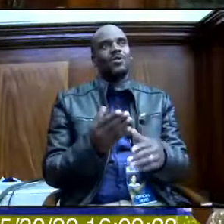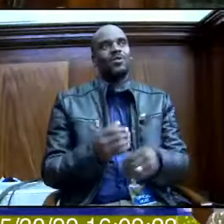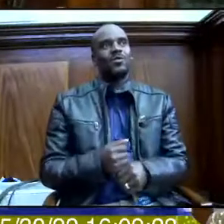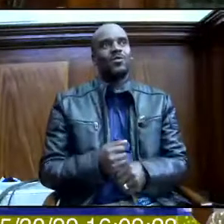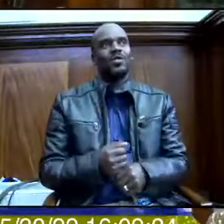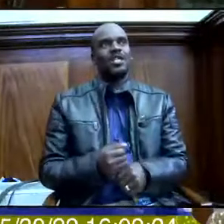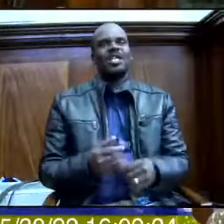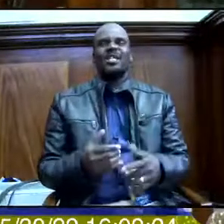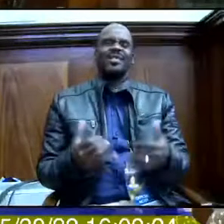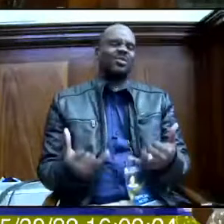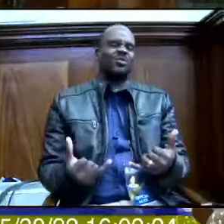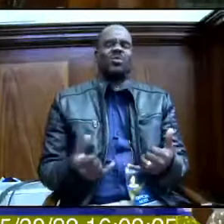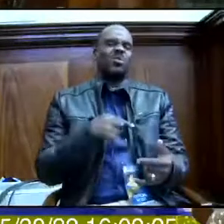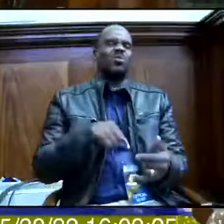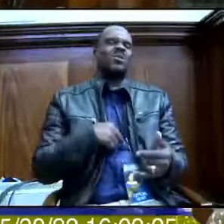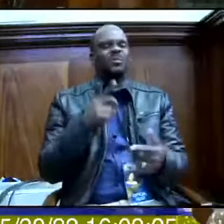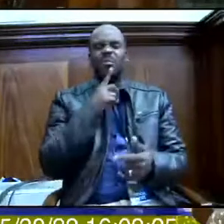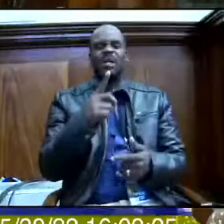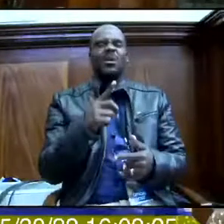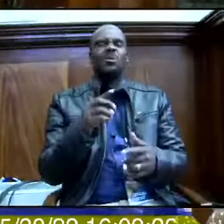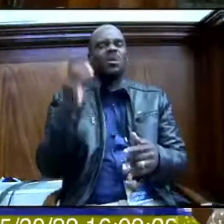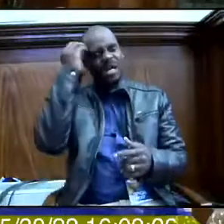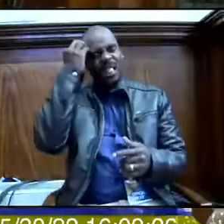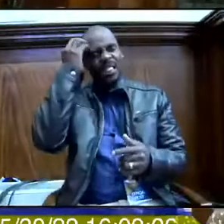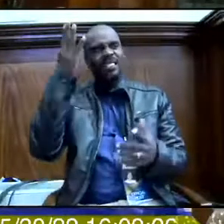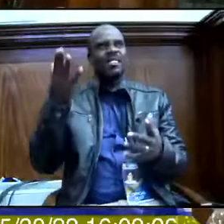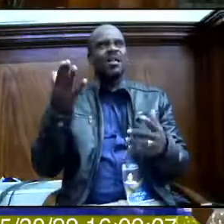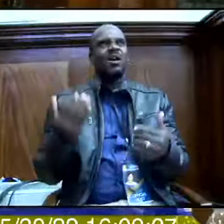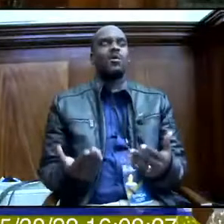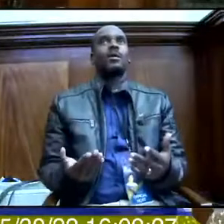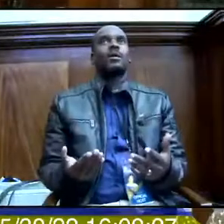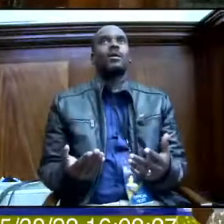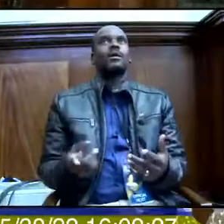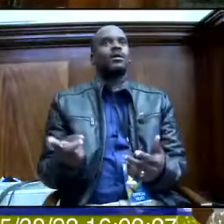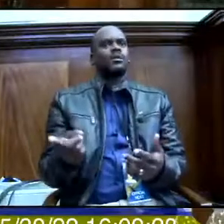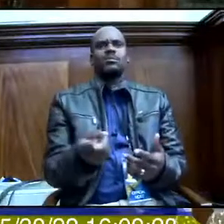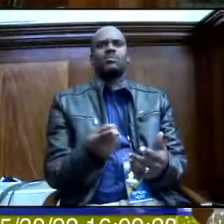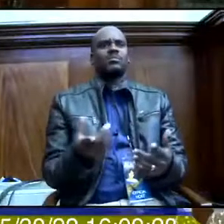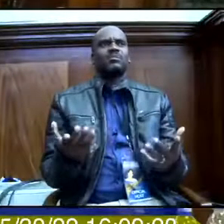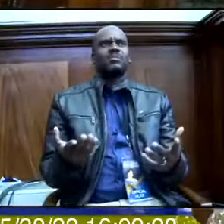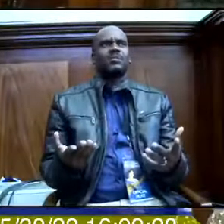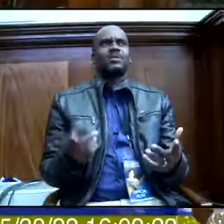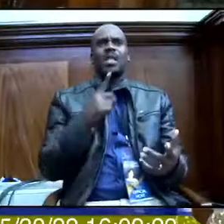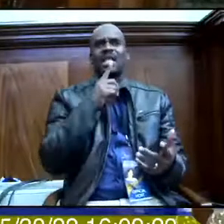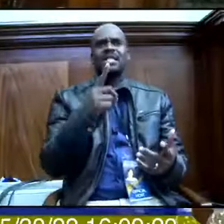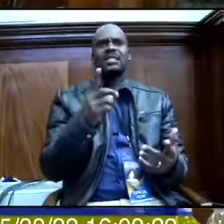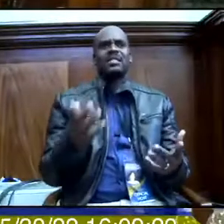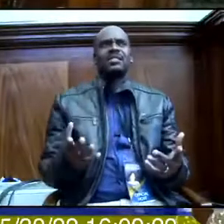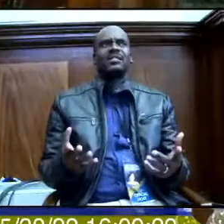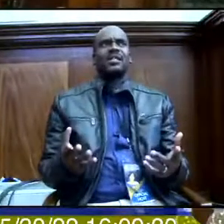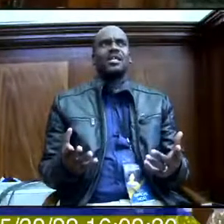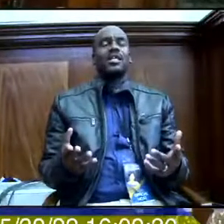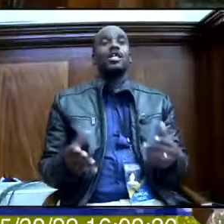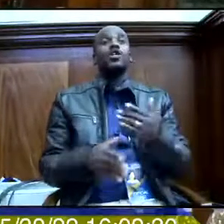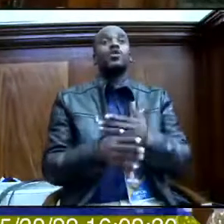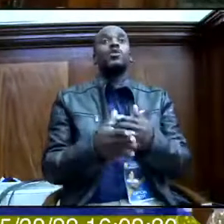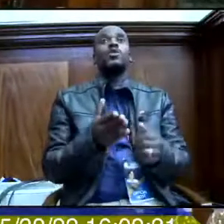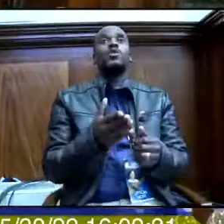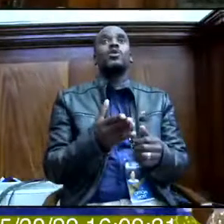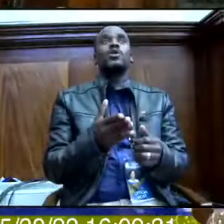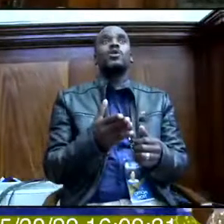matters so we are speaking on those the issue of and then we are proposing some of the issues here to say look into the issue of wealth the